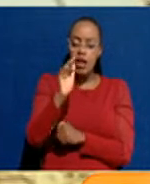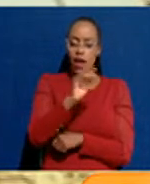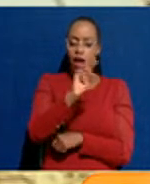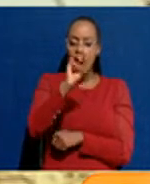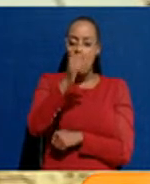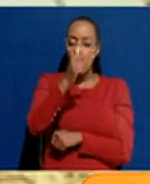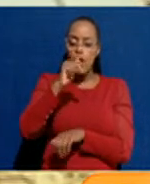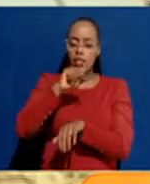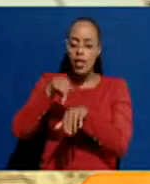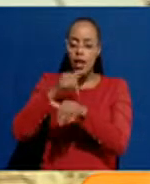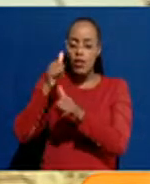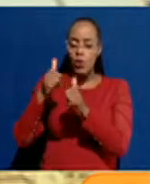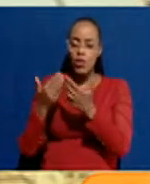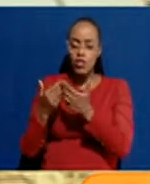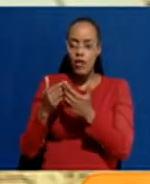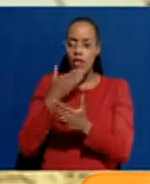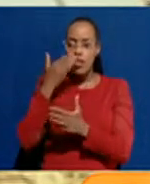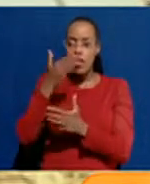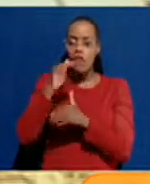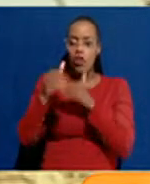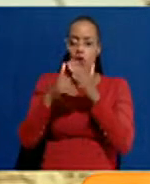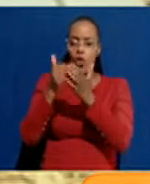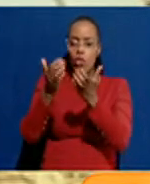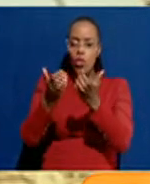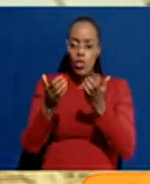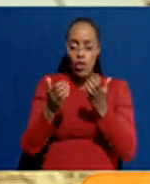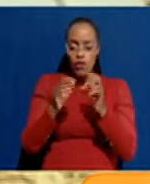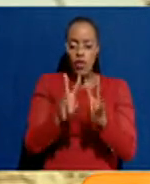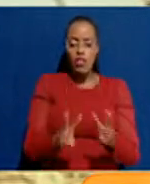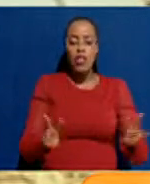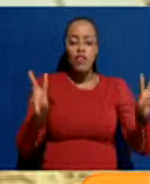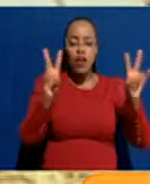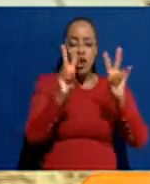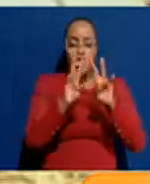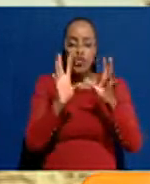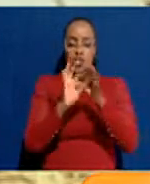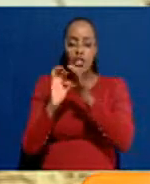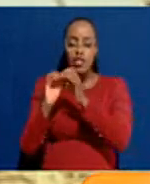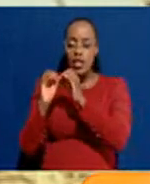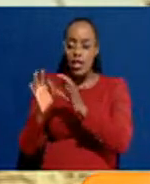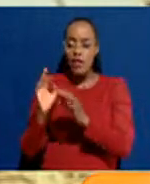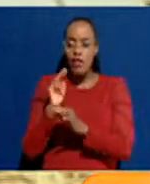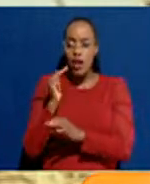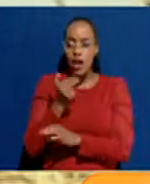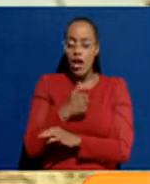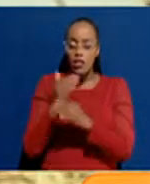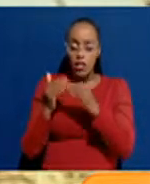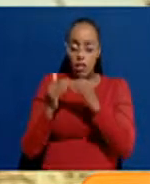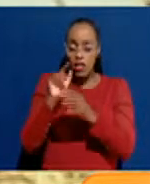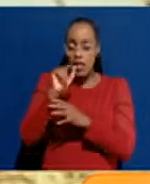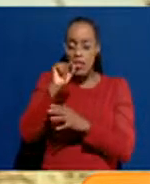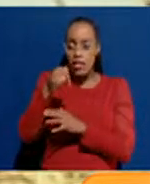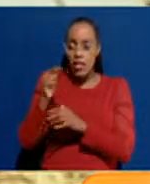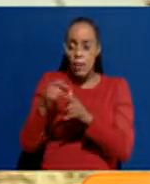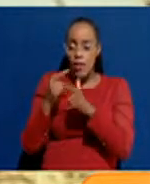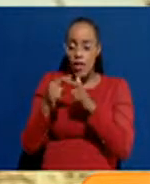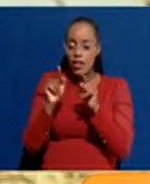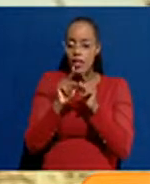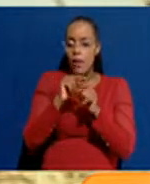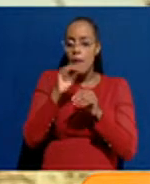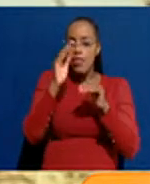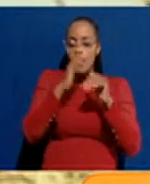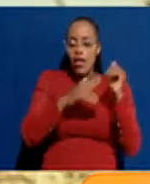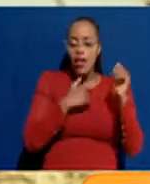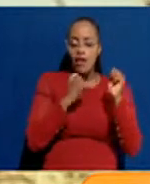what responds to all the requirements of the value chain. Now, if we were able to drive this demand so that instead of